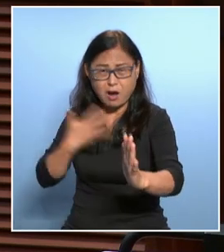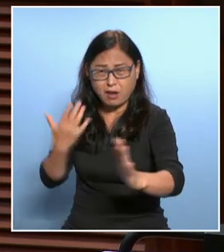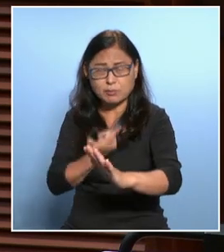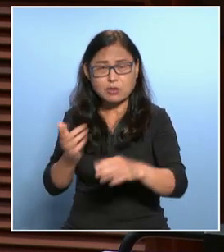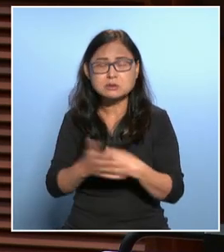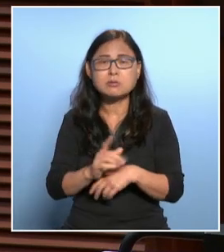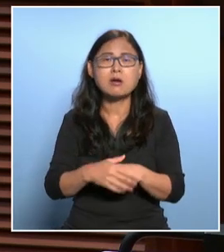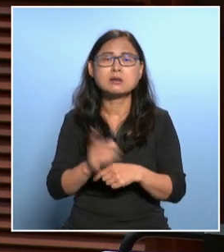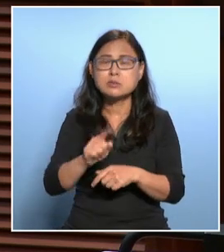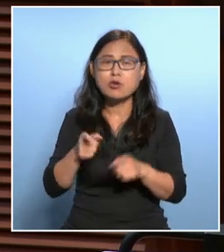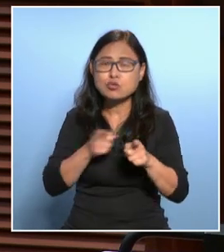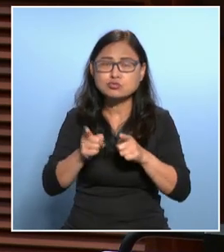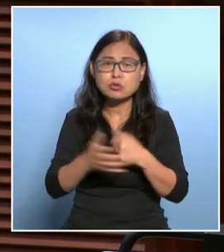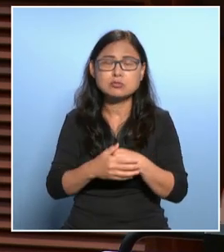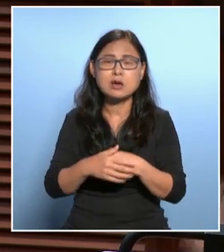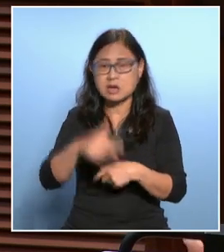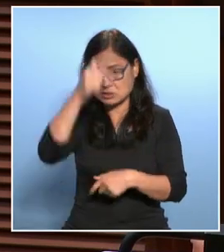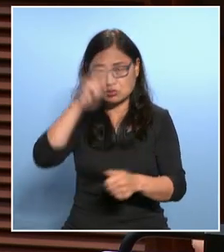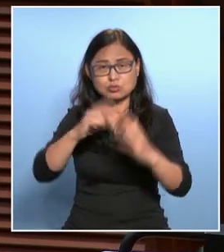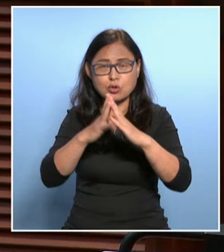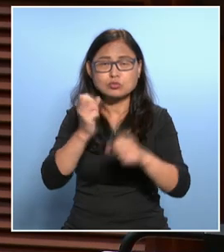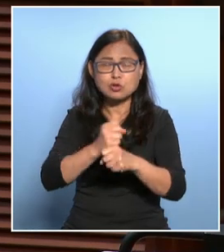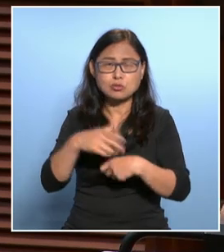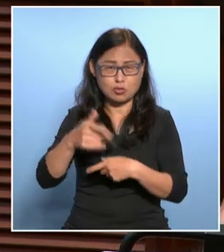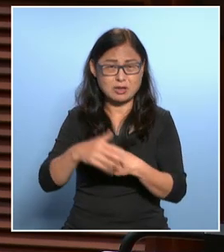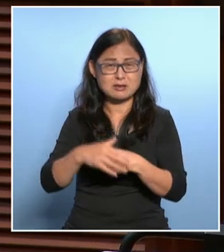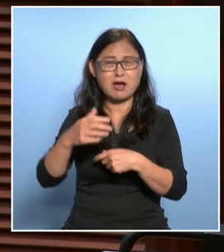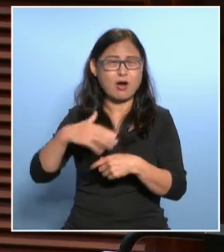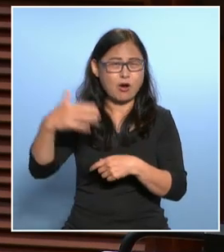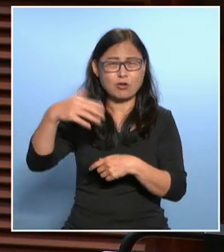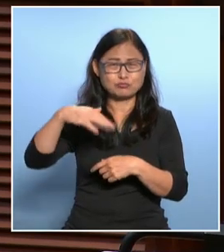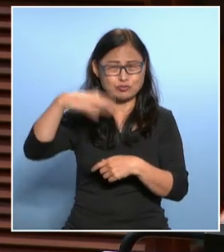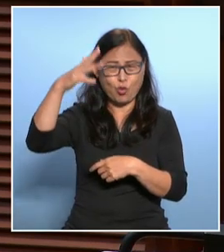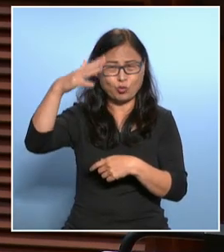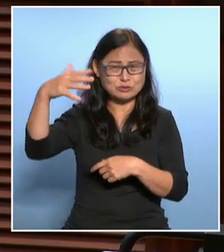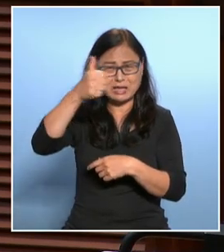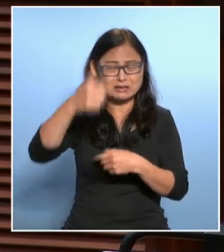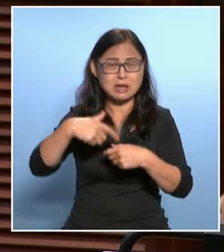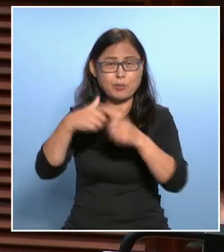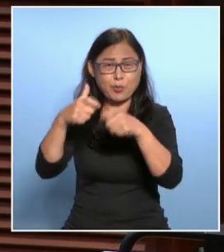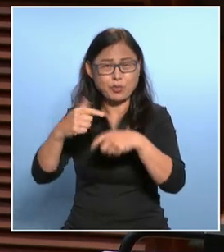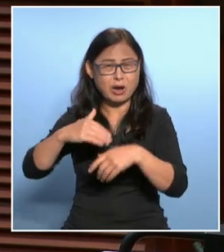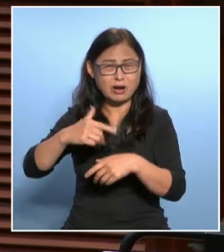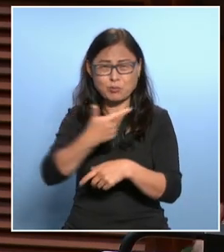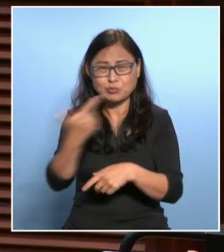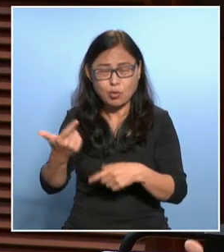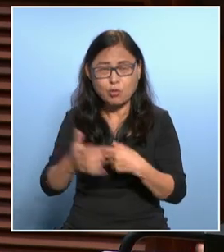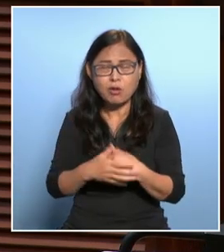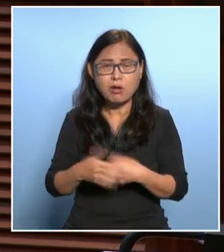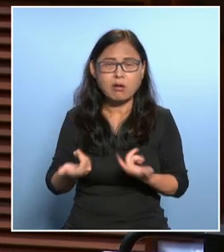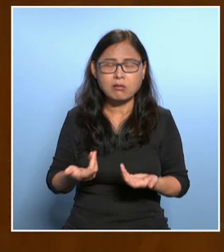HA facilities, and you can't keep up with the number of patients under the influenza